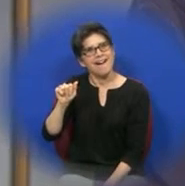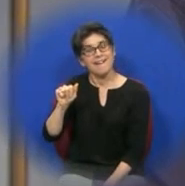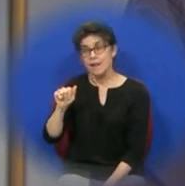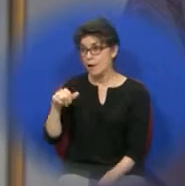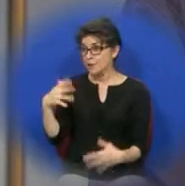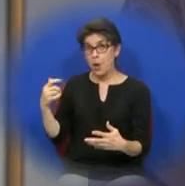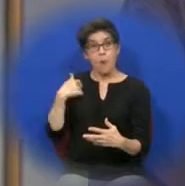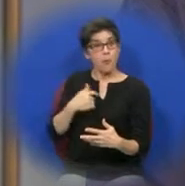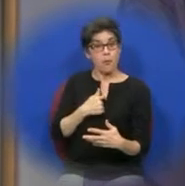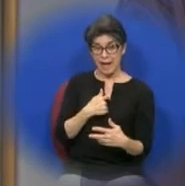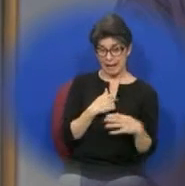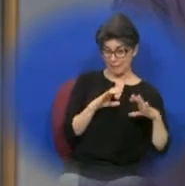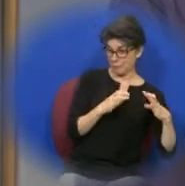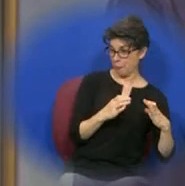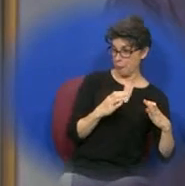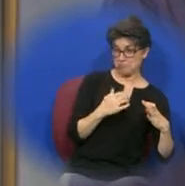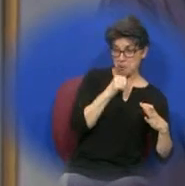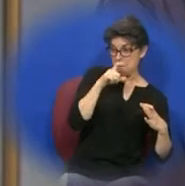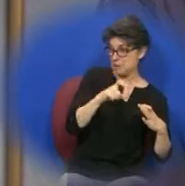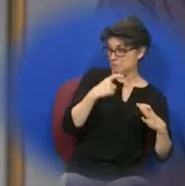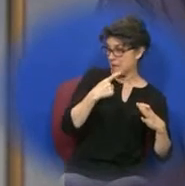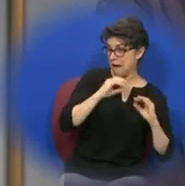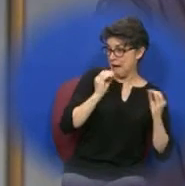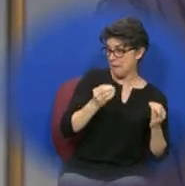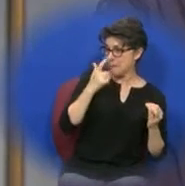that we have no need to say anything.